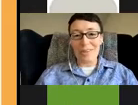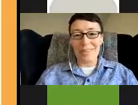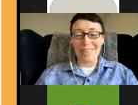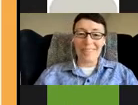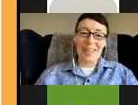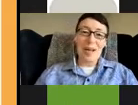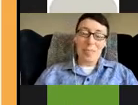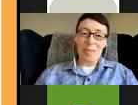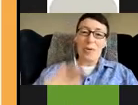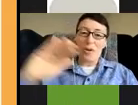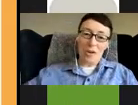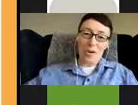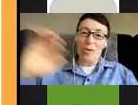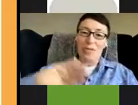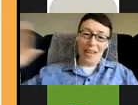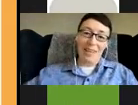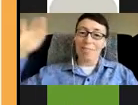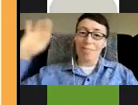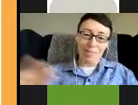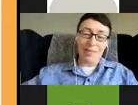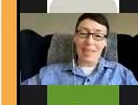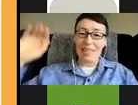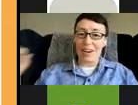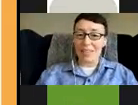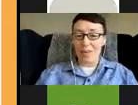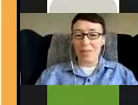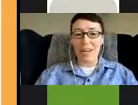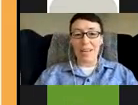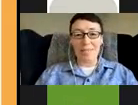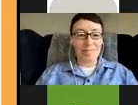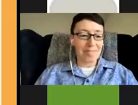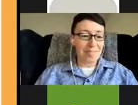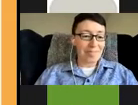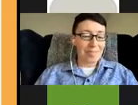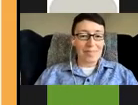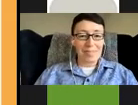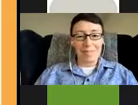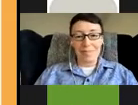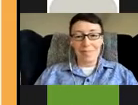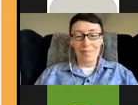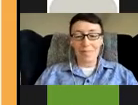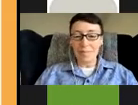answer, but more so it was like, send it on down the line.